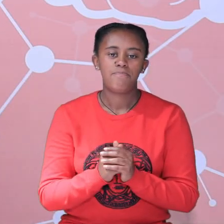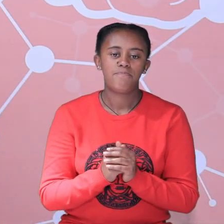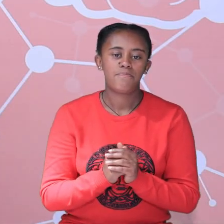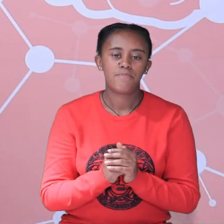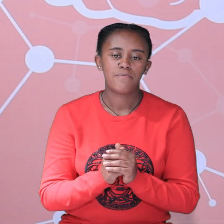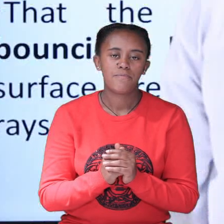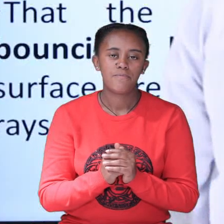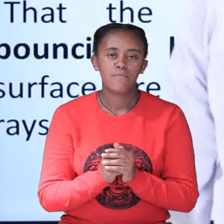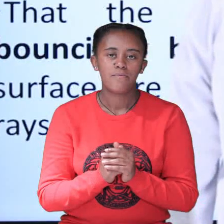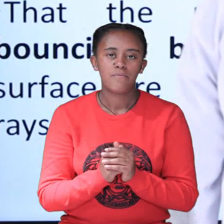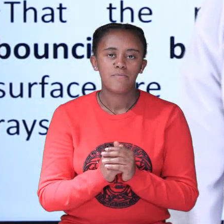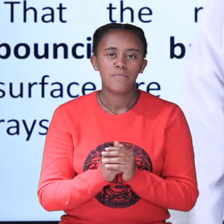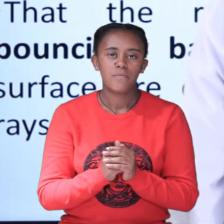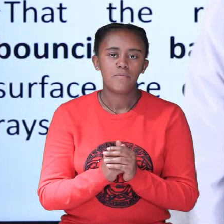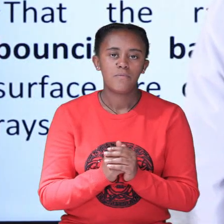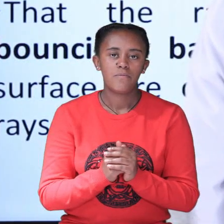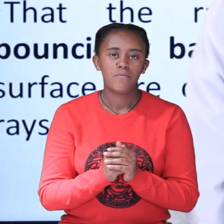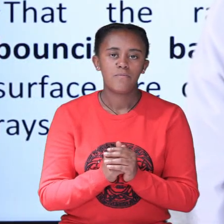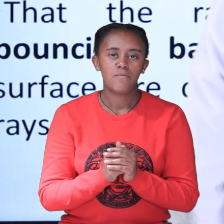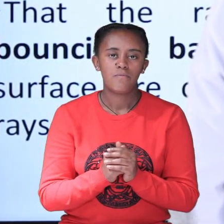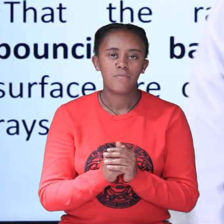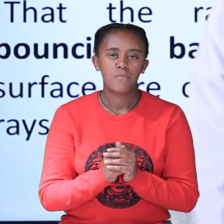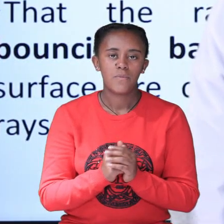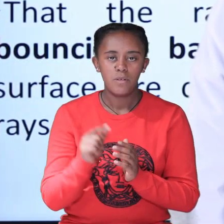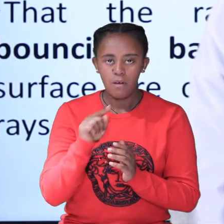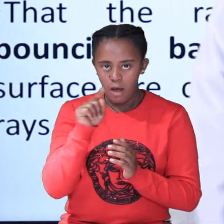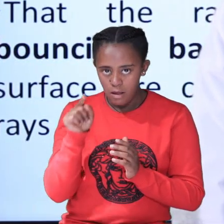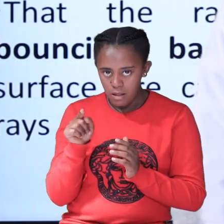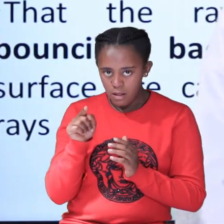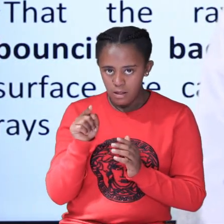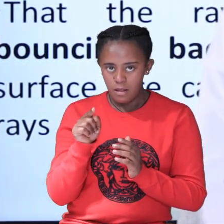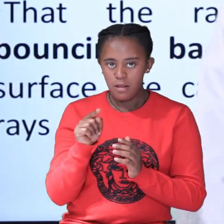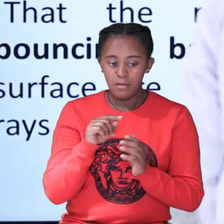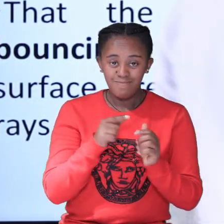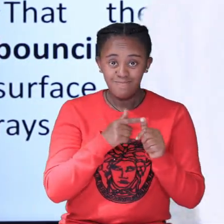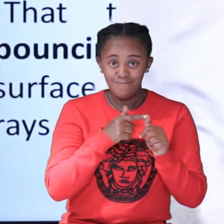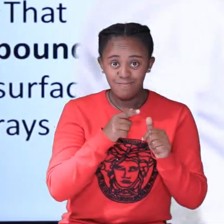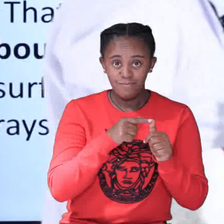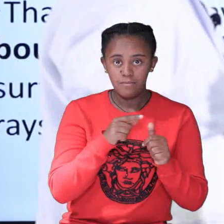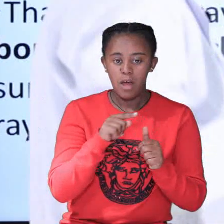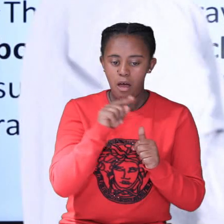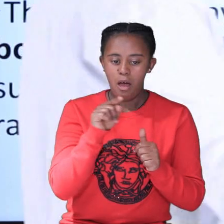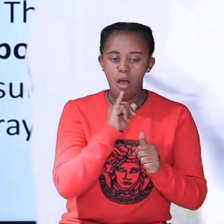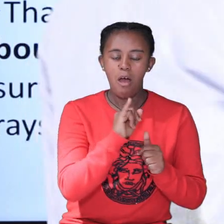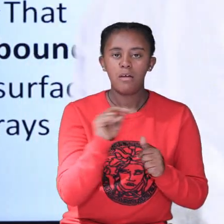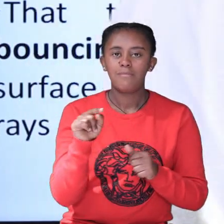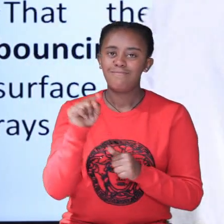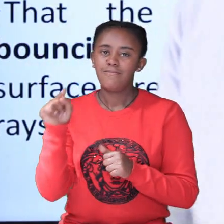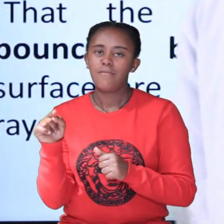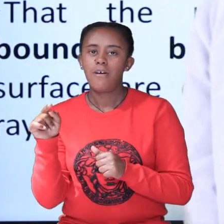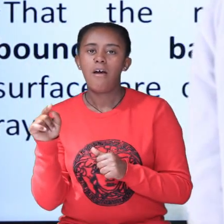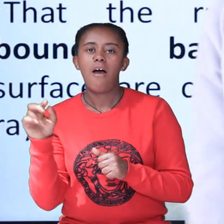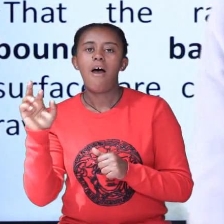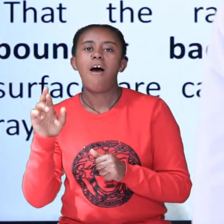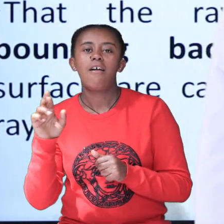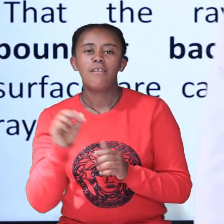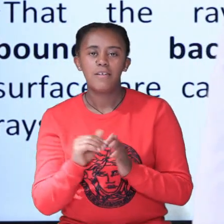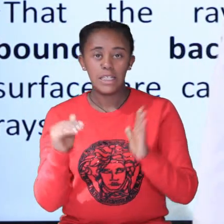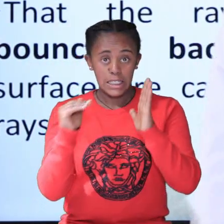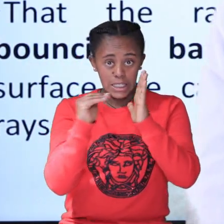this angle I, R, and we can sign